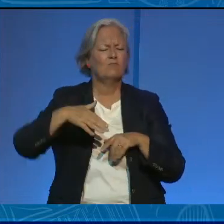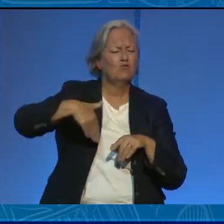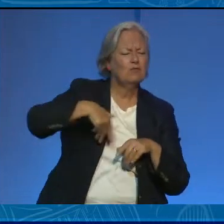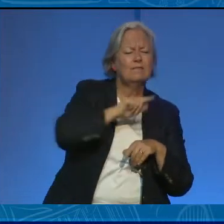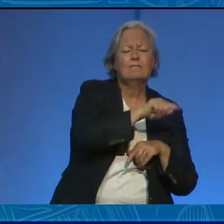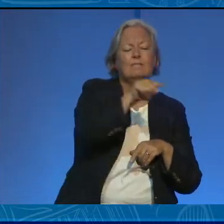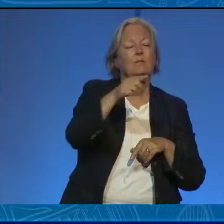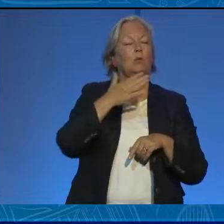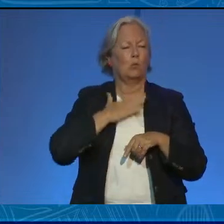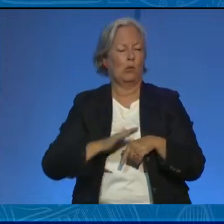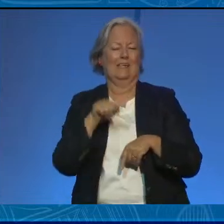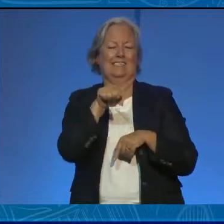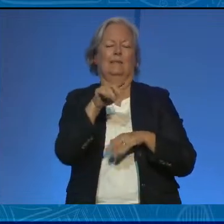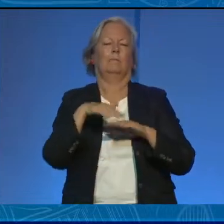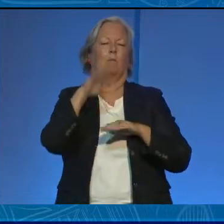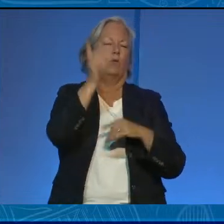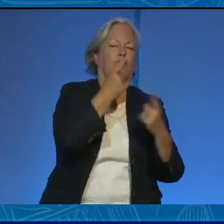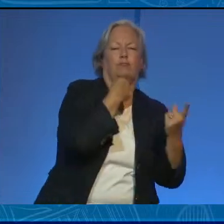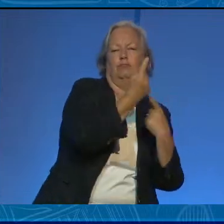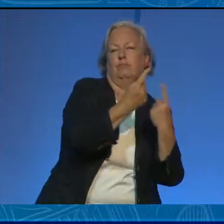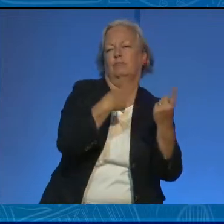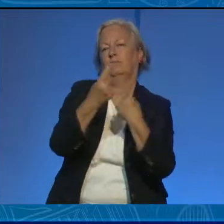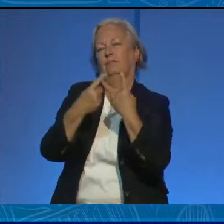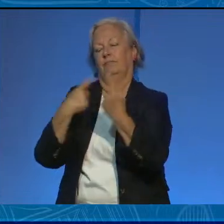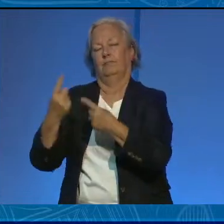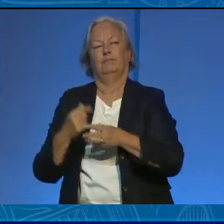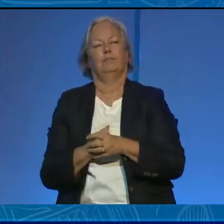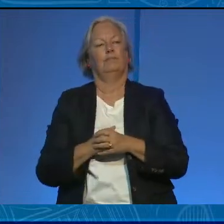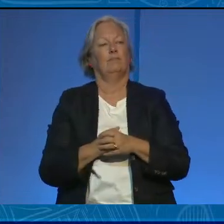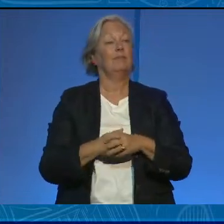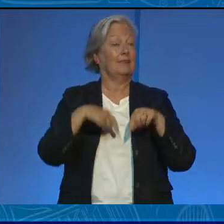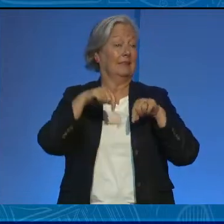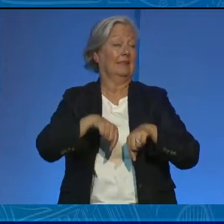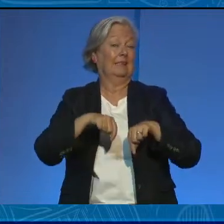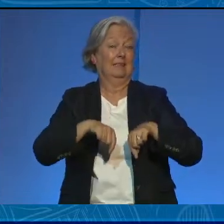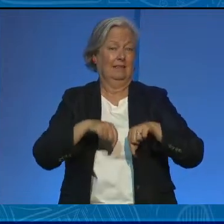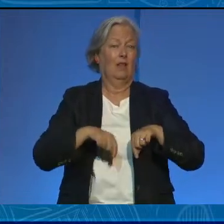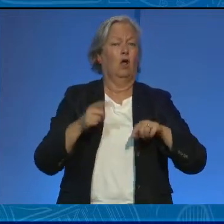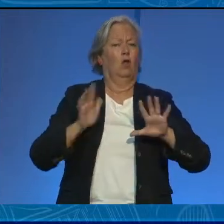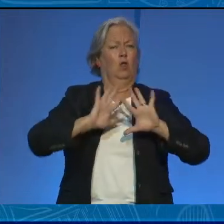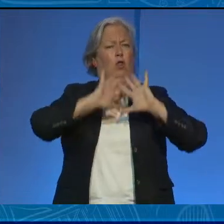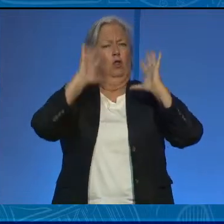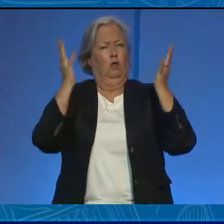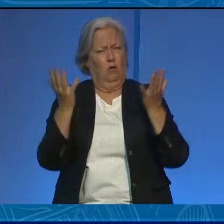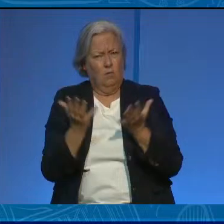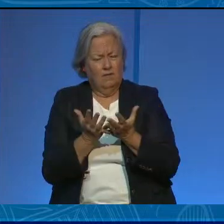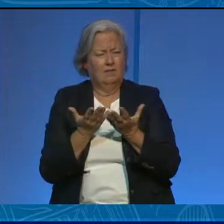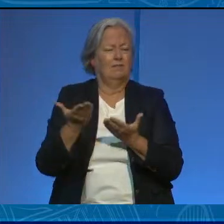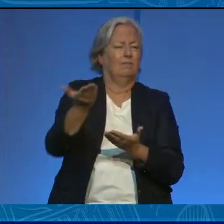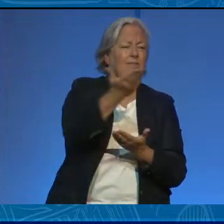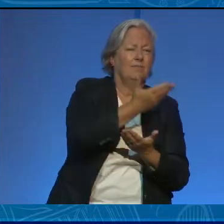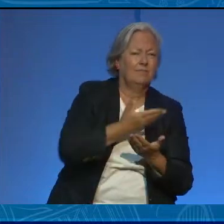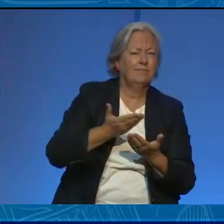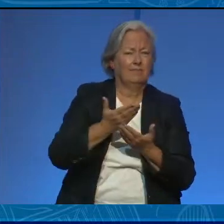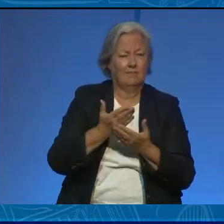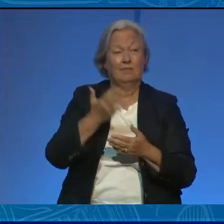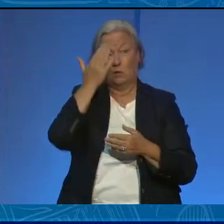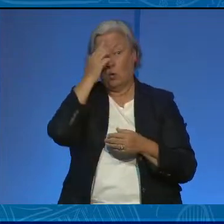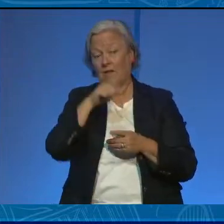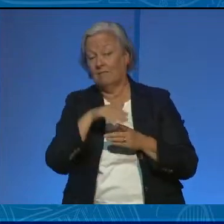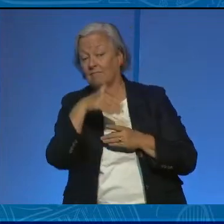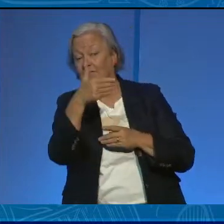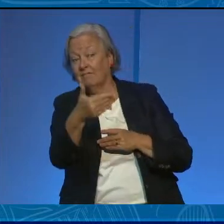We are dedicated to ensuring that the global platform addresses the calls to action from the midterm review of the